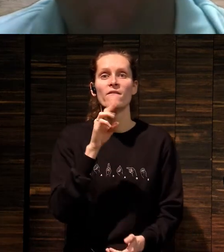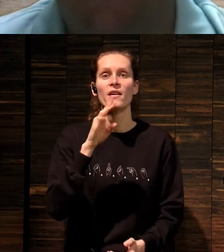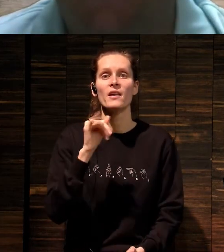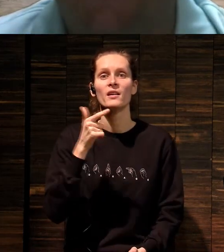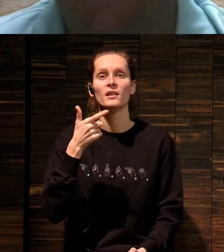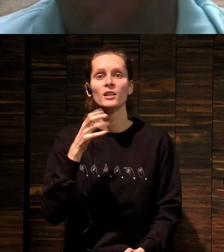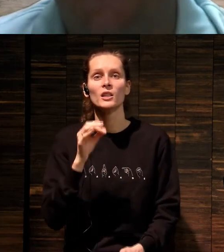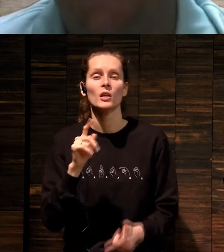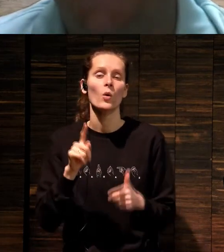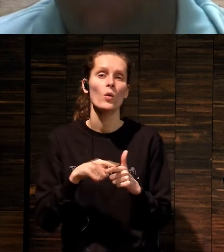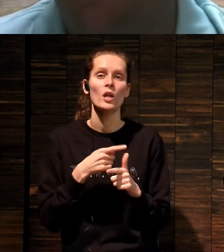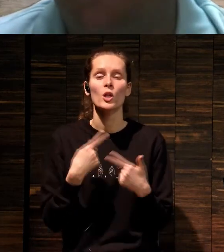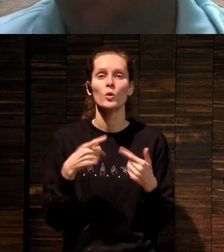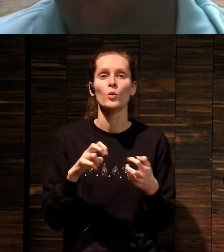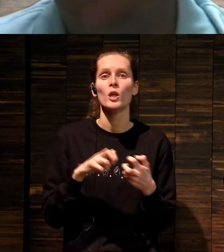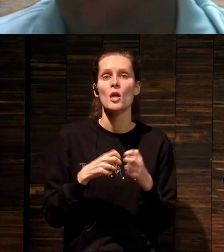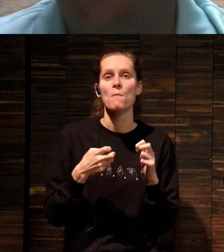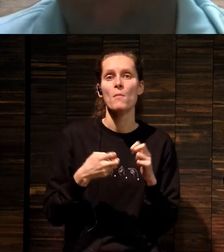mask, just so that they can see.